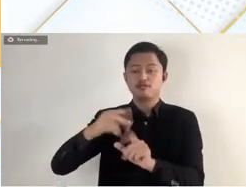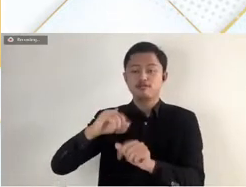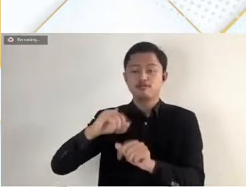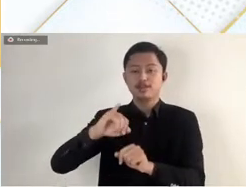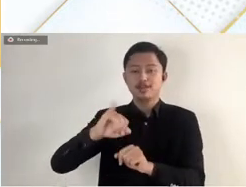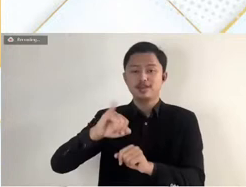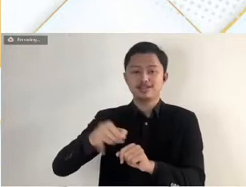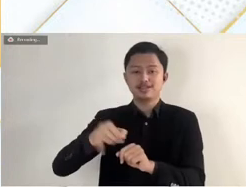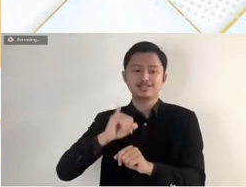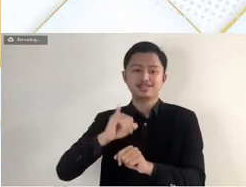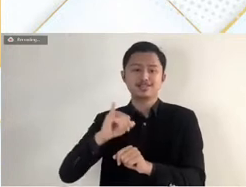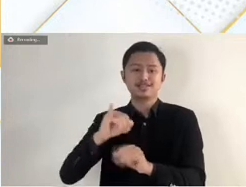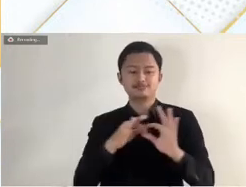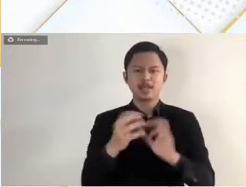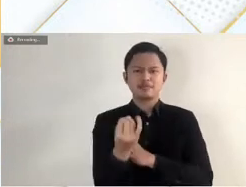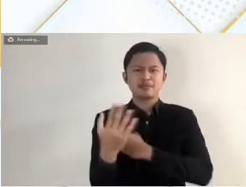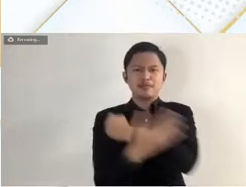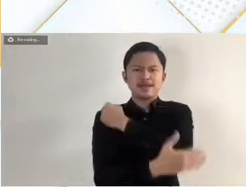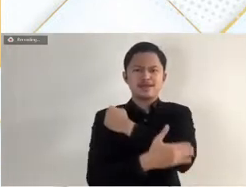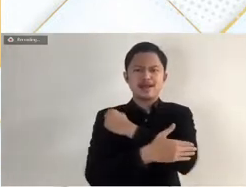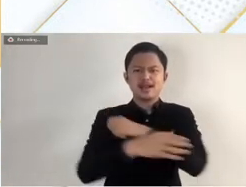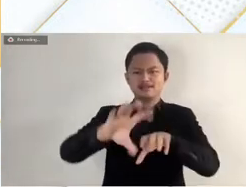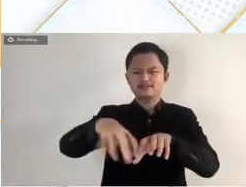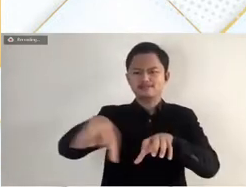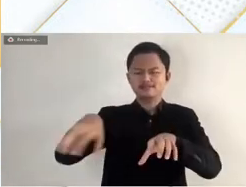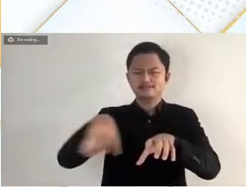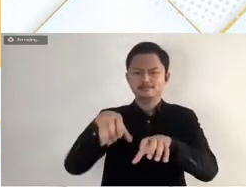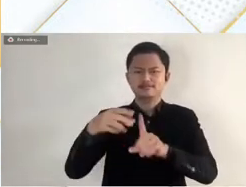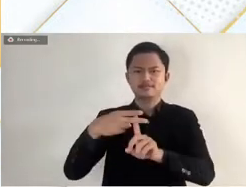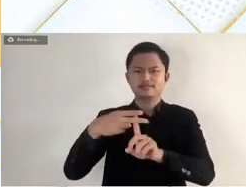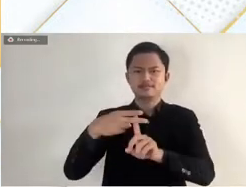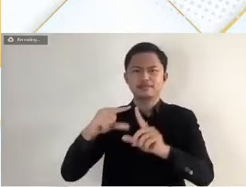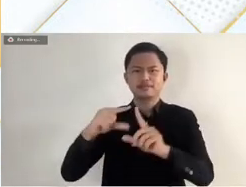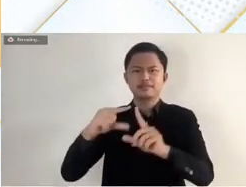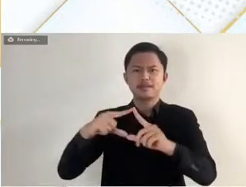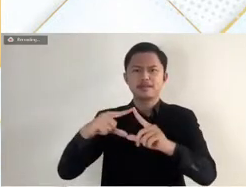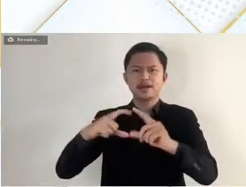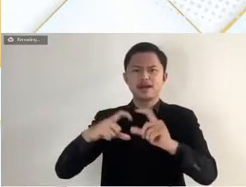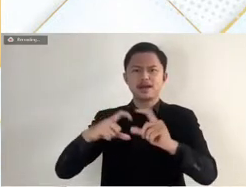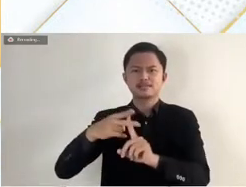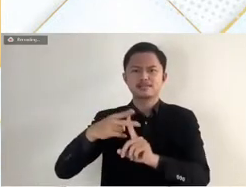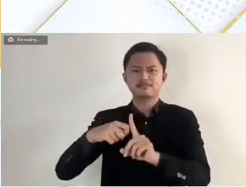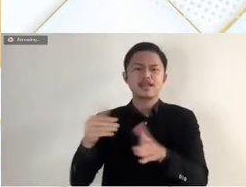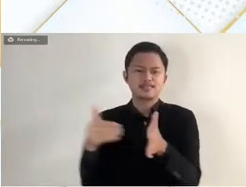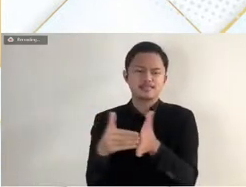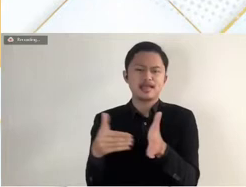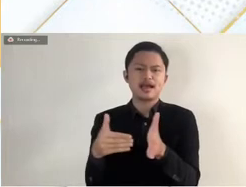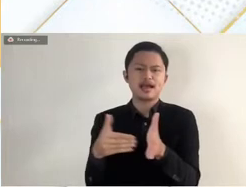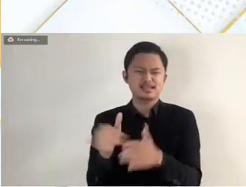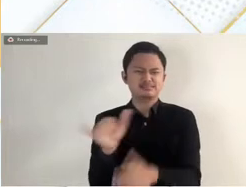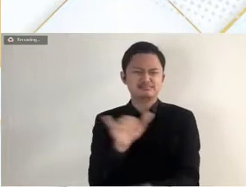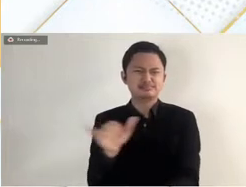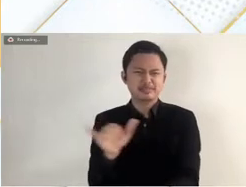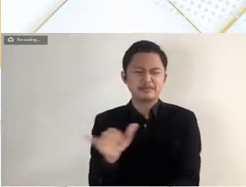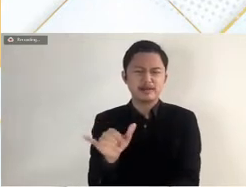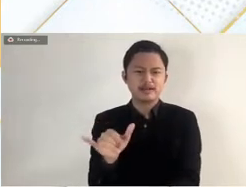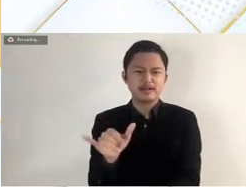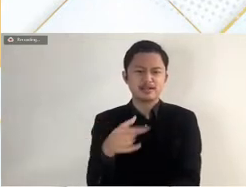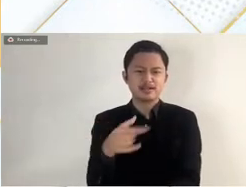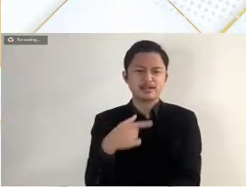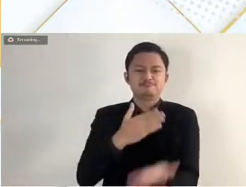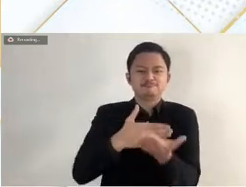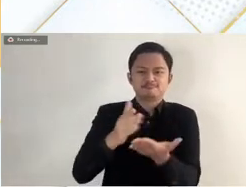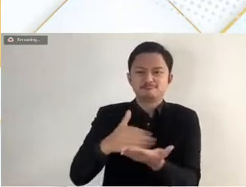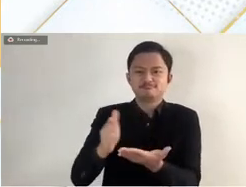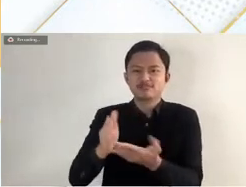fellow countries in the Pacific region, we share many challenges and interests in common. We share a common heritage